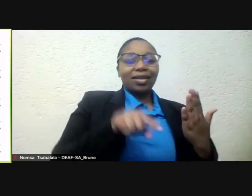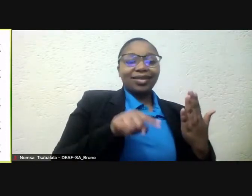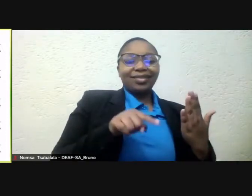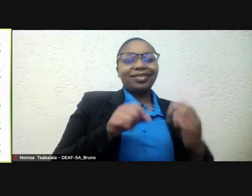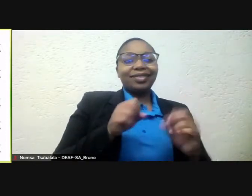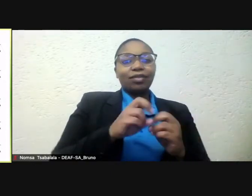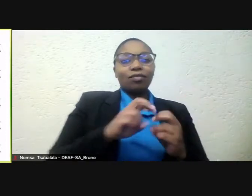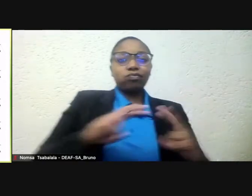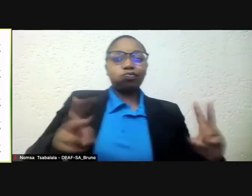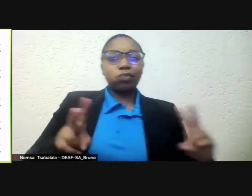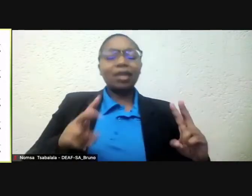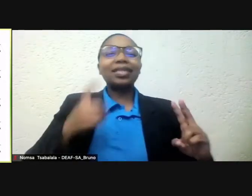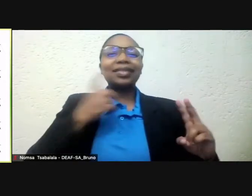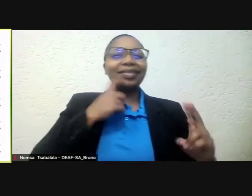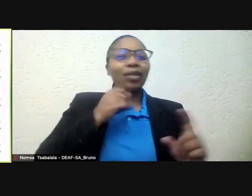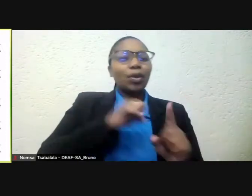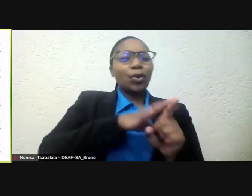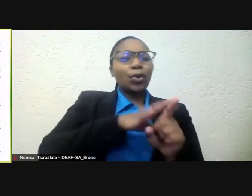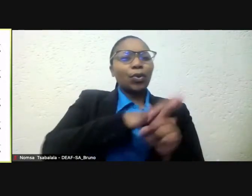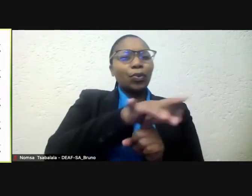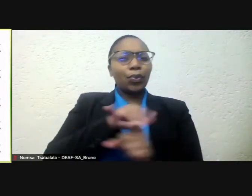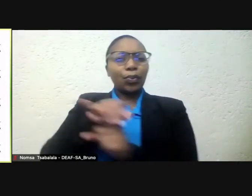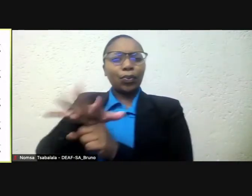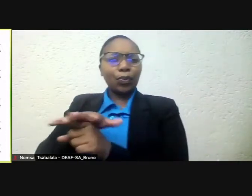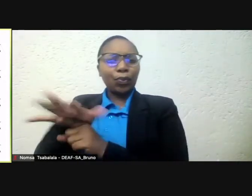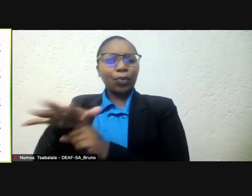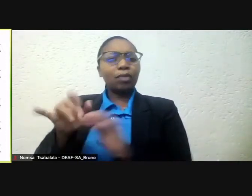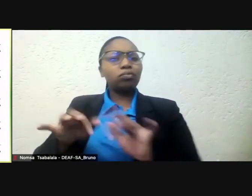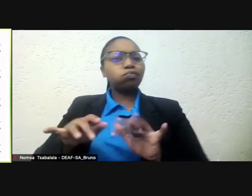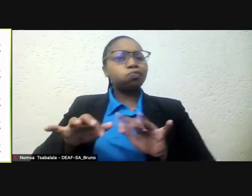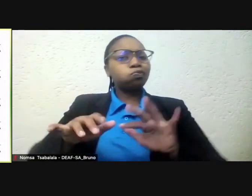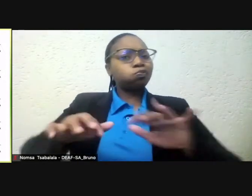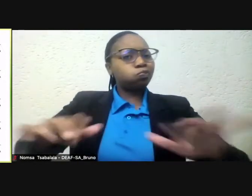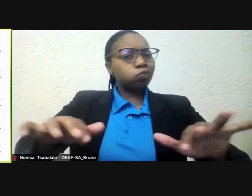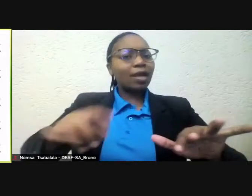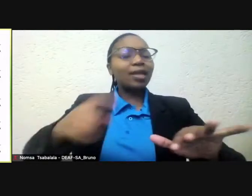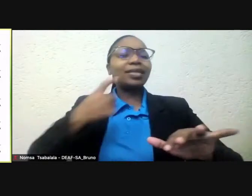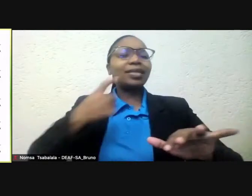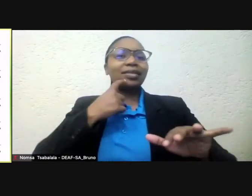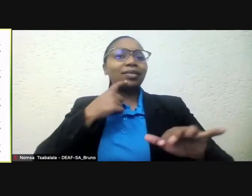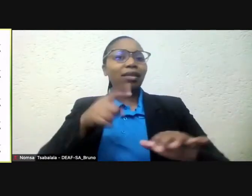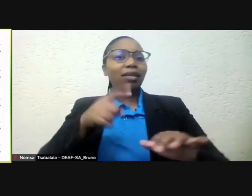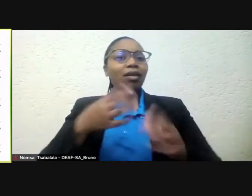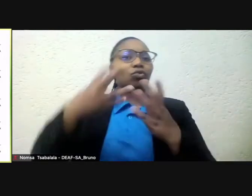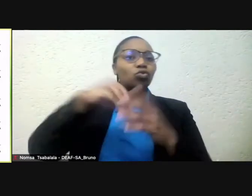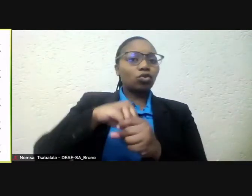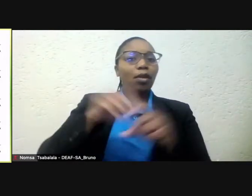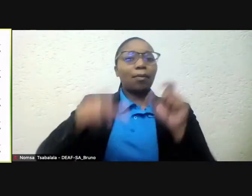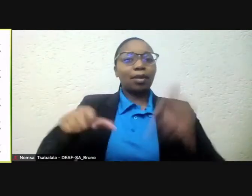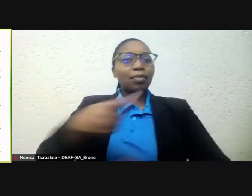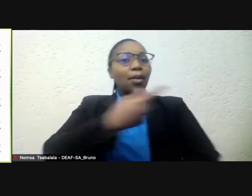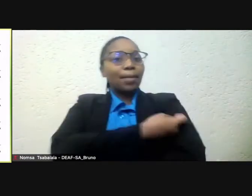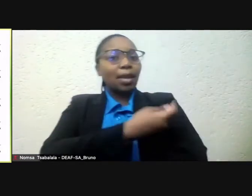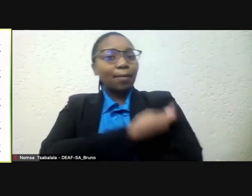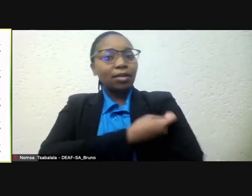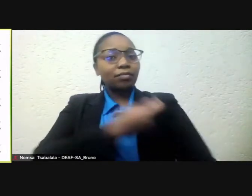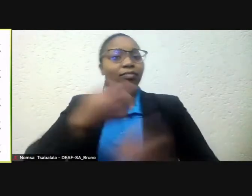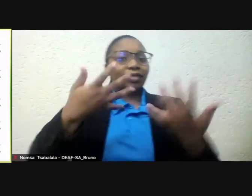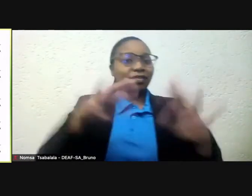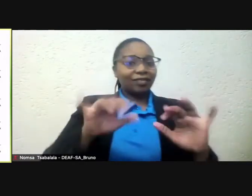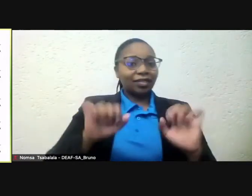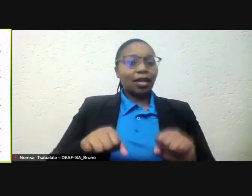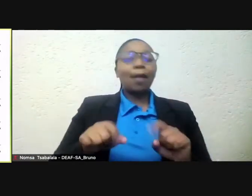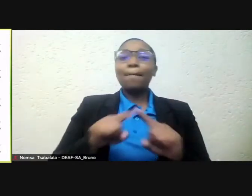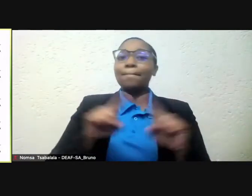including infections of people who have been vaccinated, but are causing mostly, but